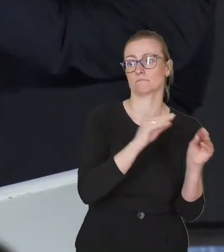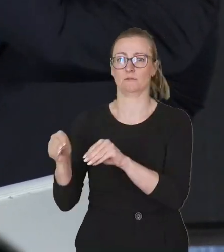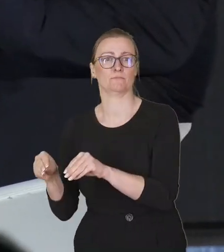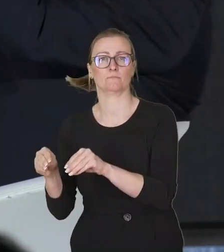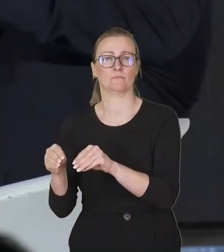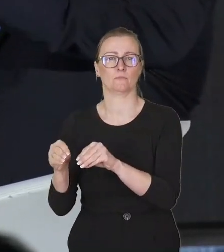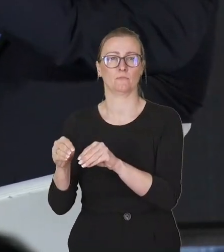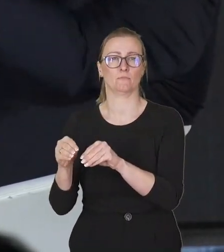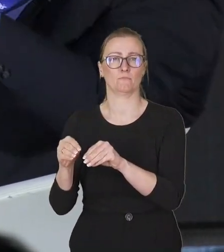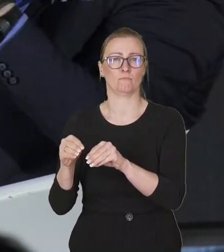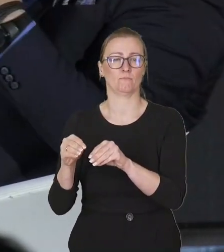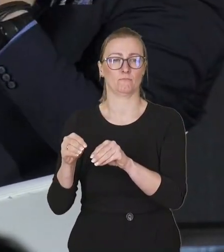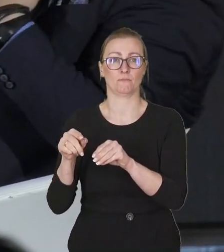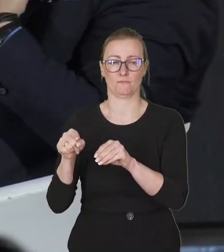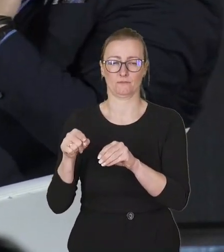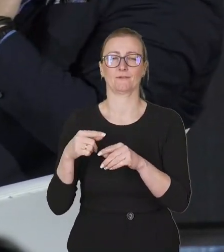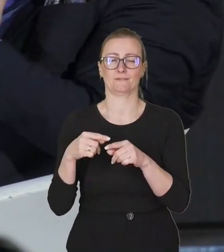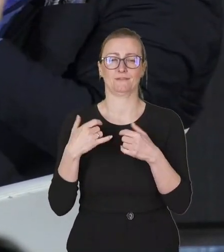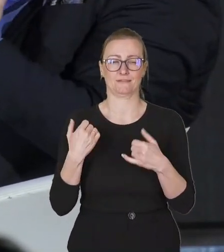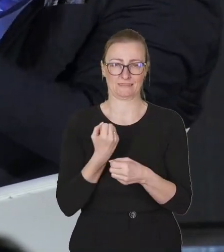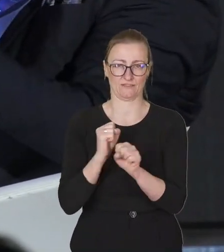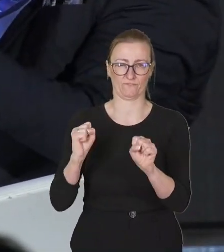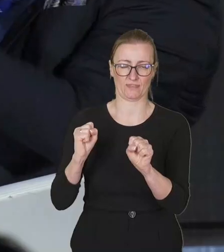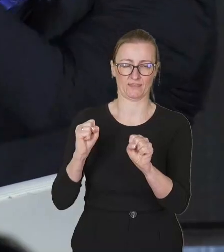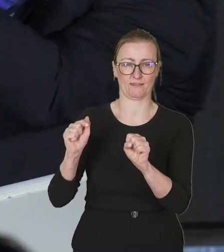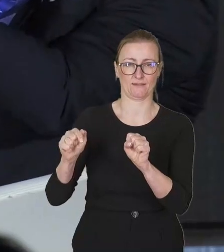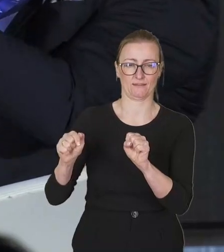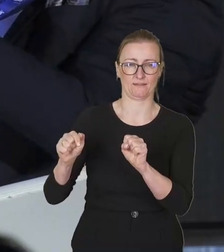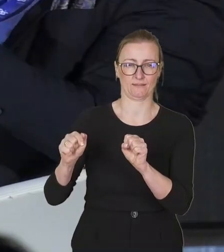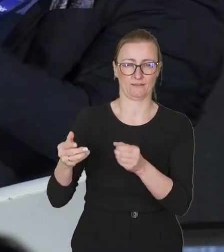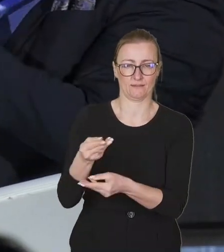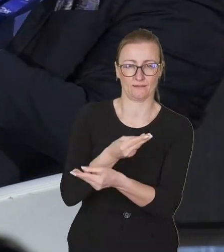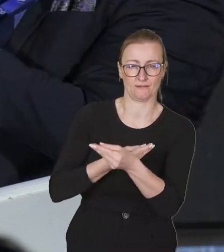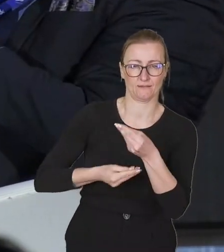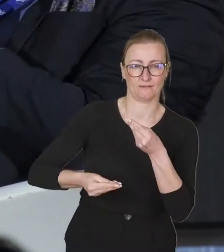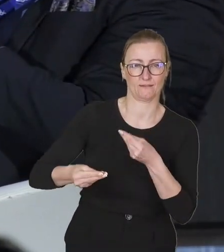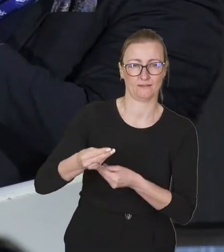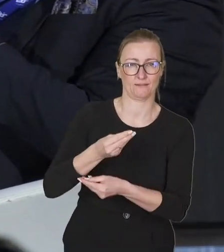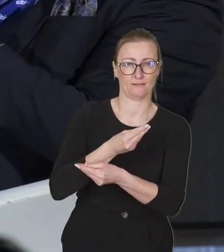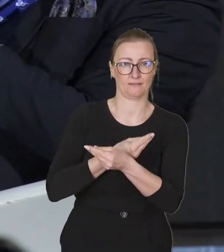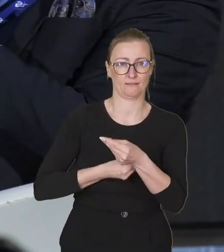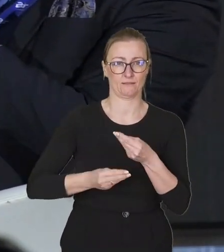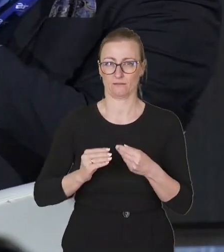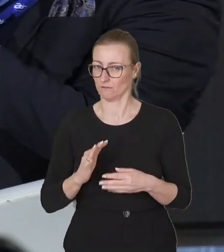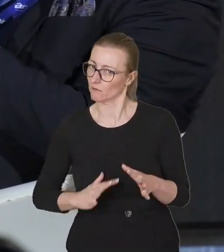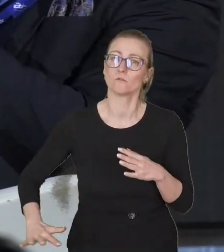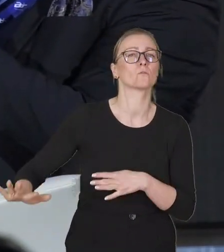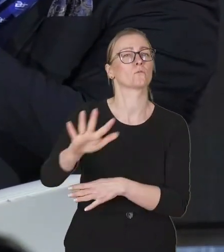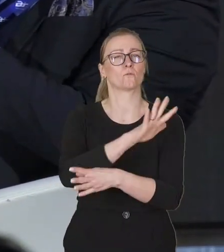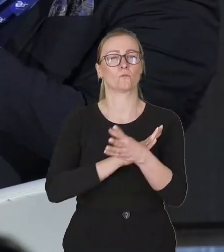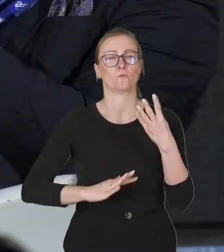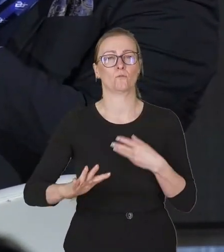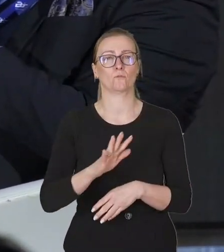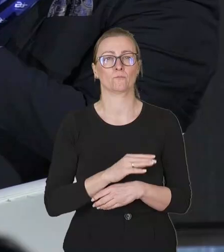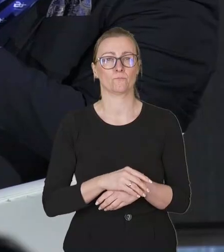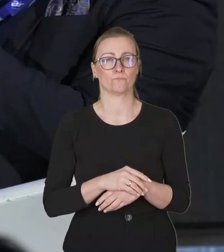Germany, Poland, France, etc. And the cohesion policy should respect these fences. However, this rule